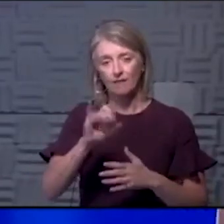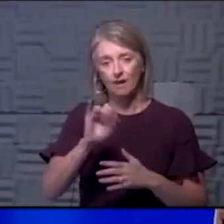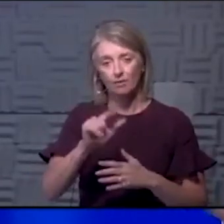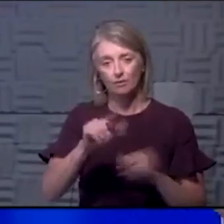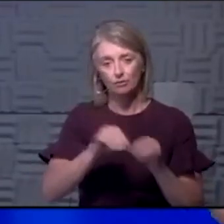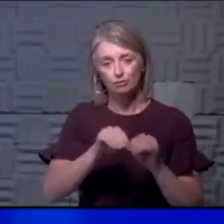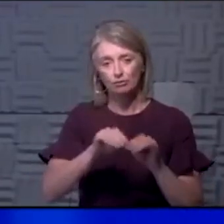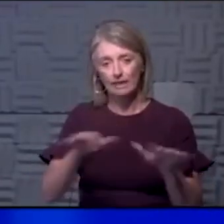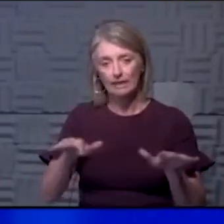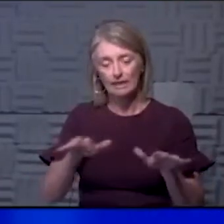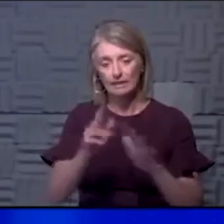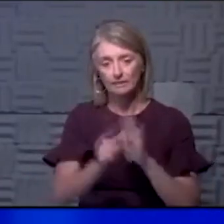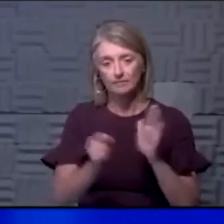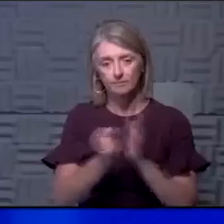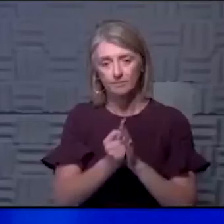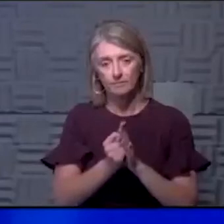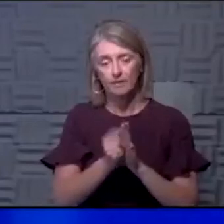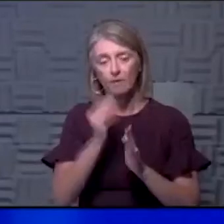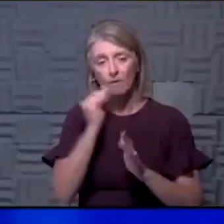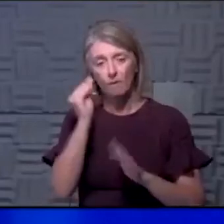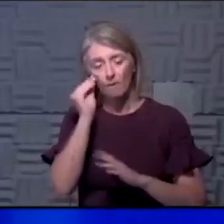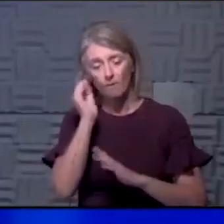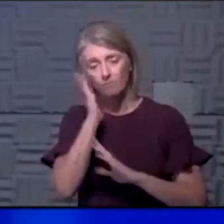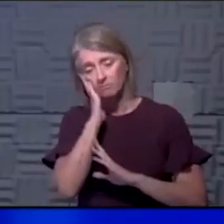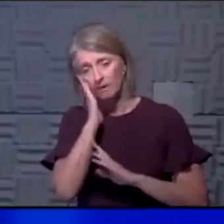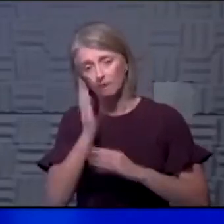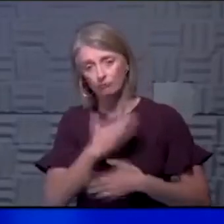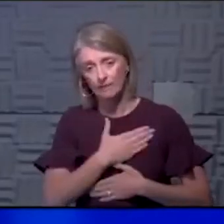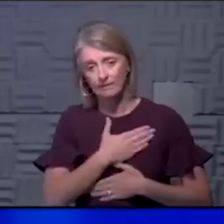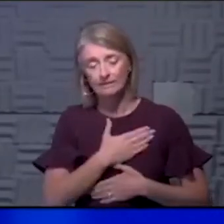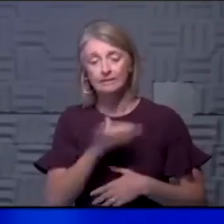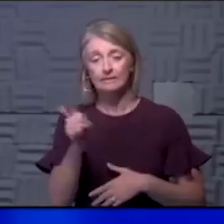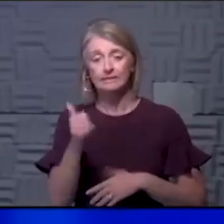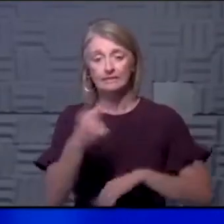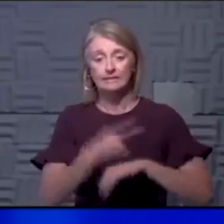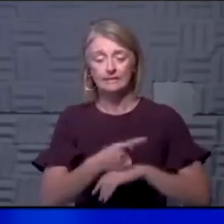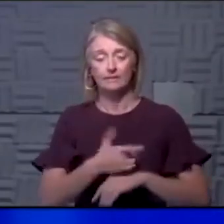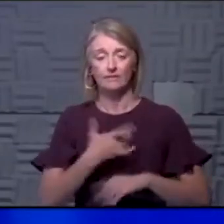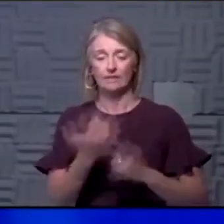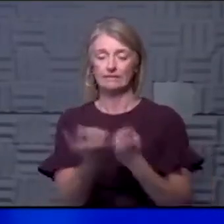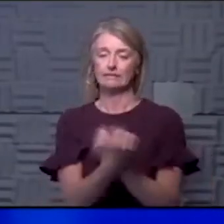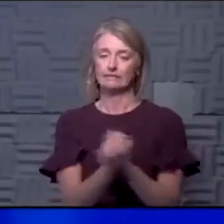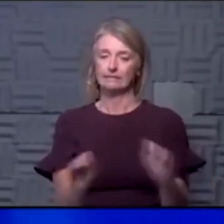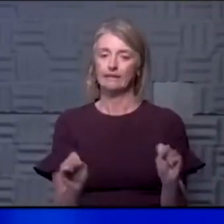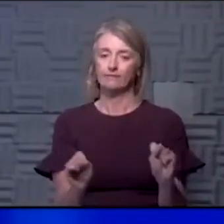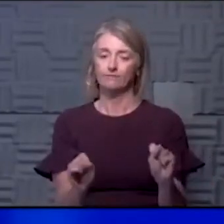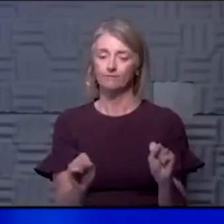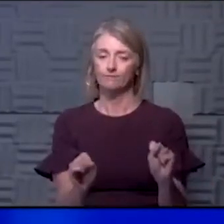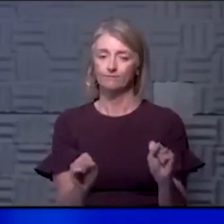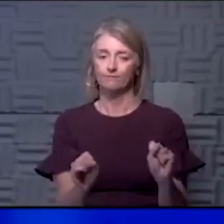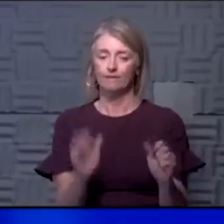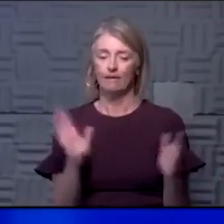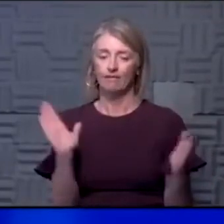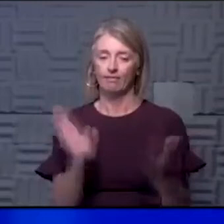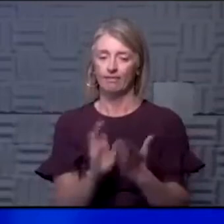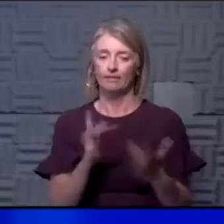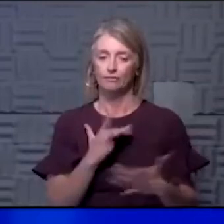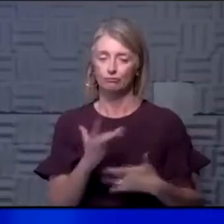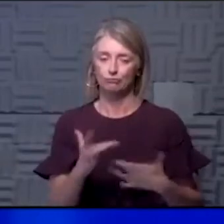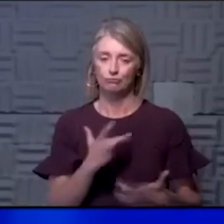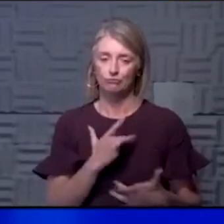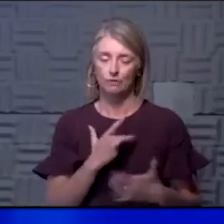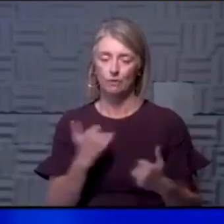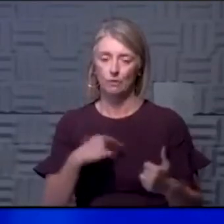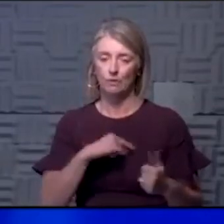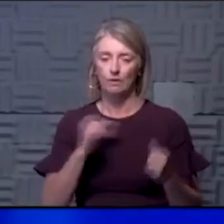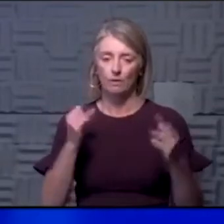each other, I'd wear a mask. Yeah. And I think once you get beyond 10 days, I think you're pretty safe, and I think that's probably less of a concern. And we